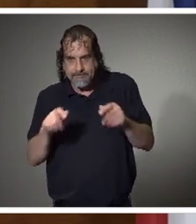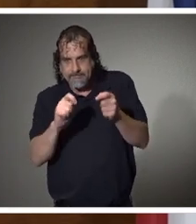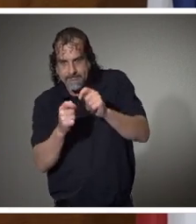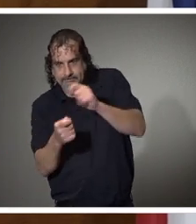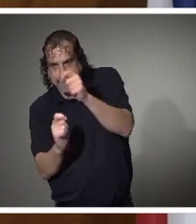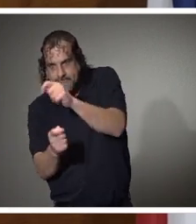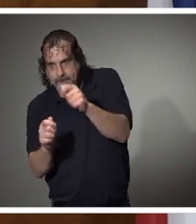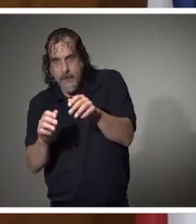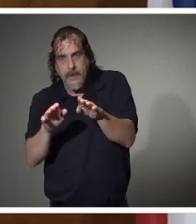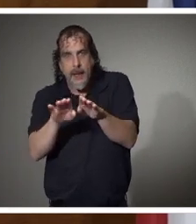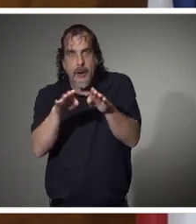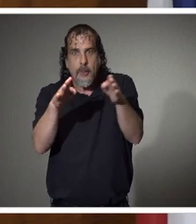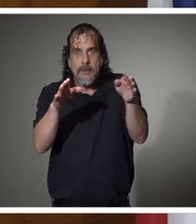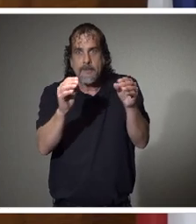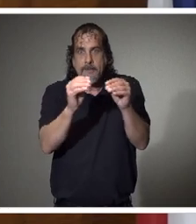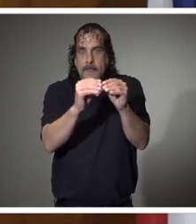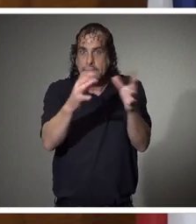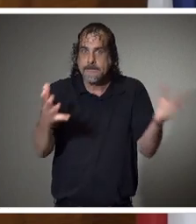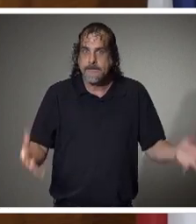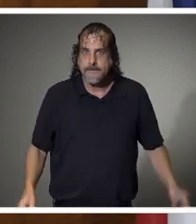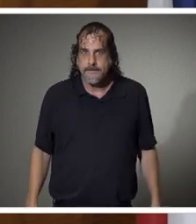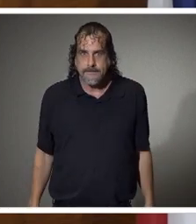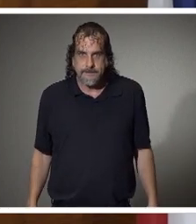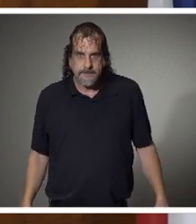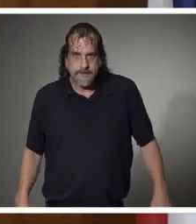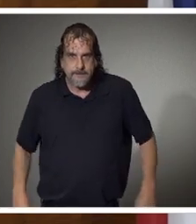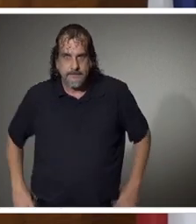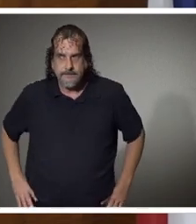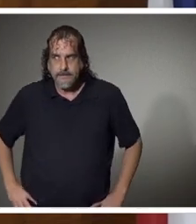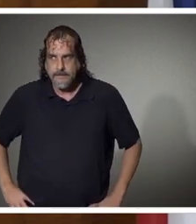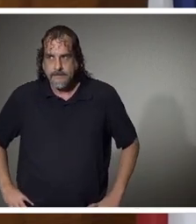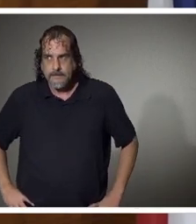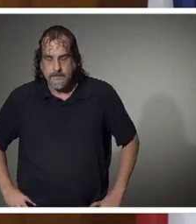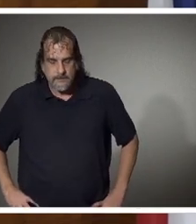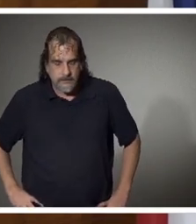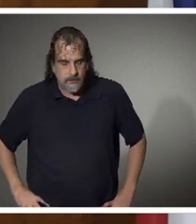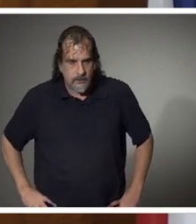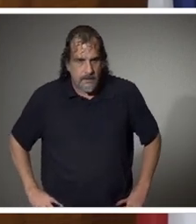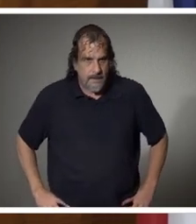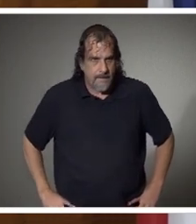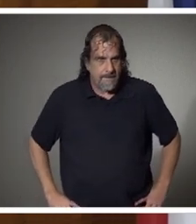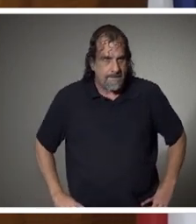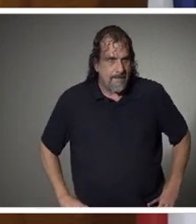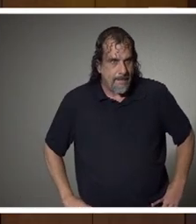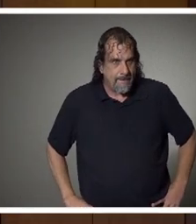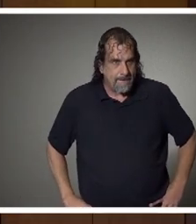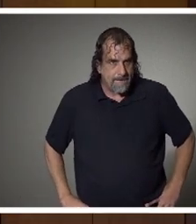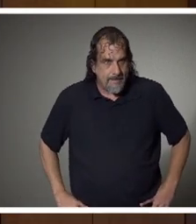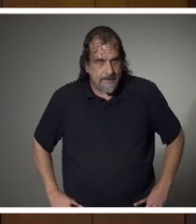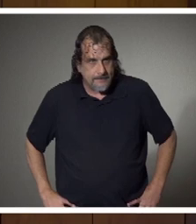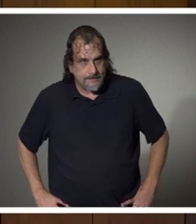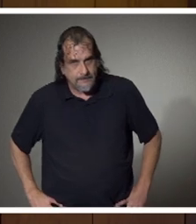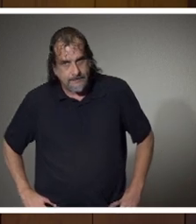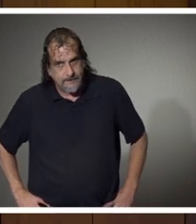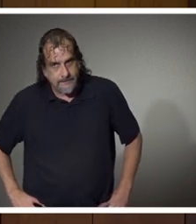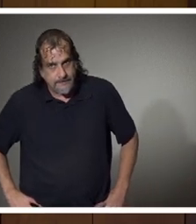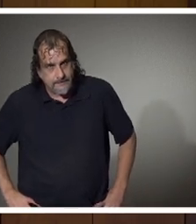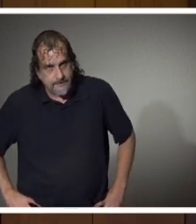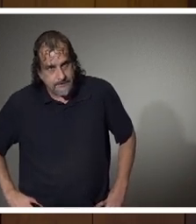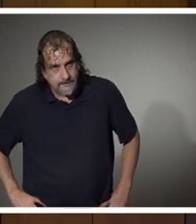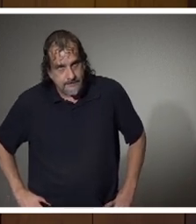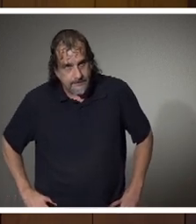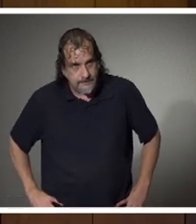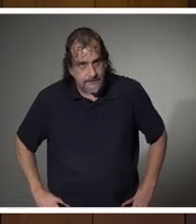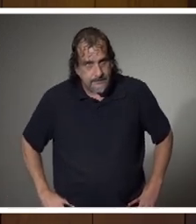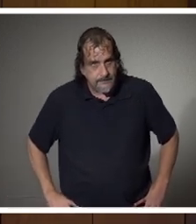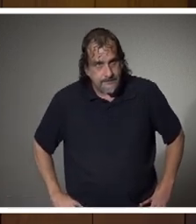adjustments to further lessen the dim, if you will, on that dimmer. Dave Elliott from